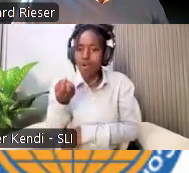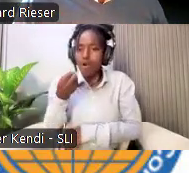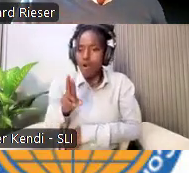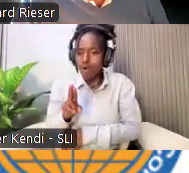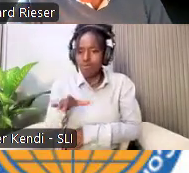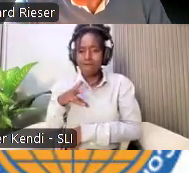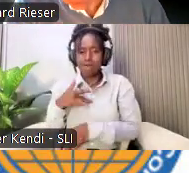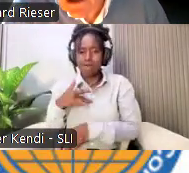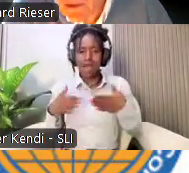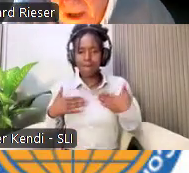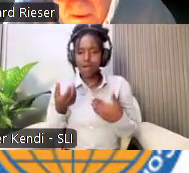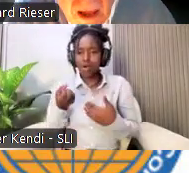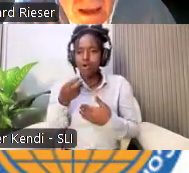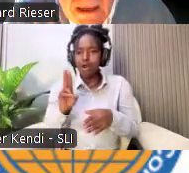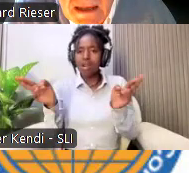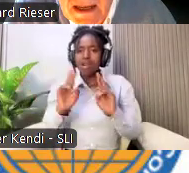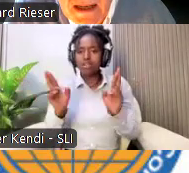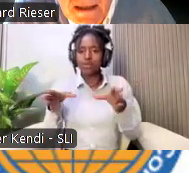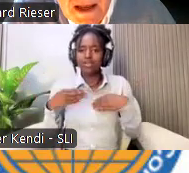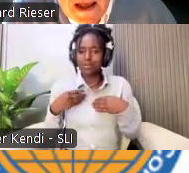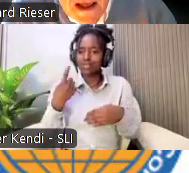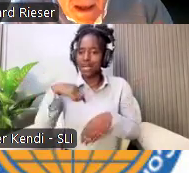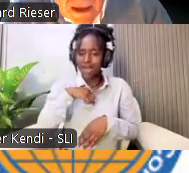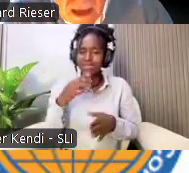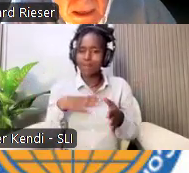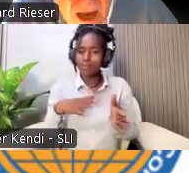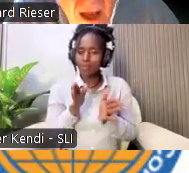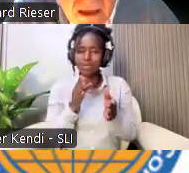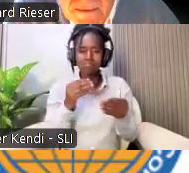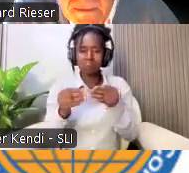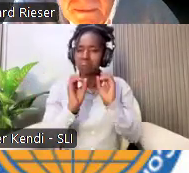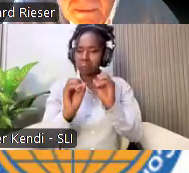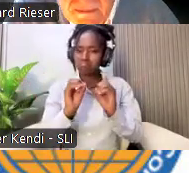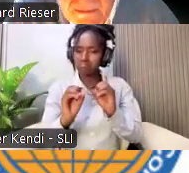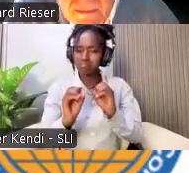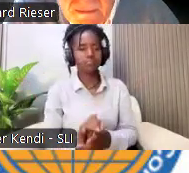to accept us as disabled people as leaders. Next slide.